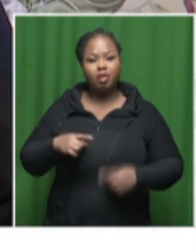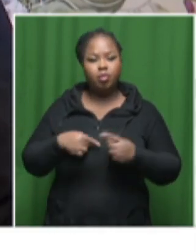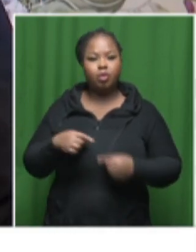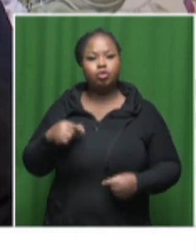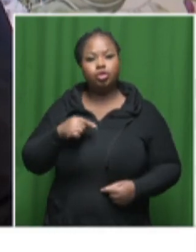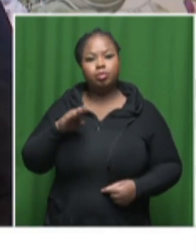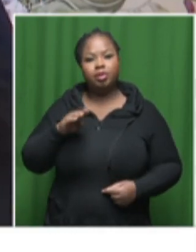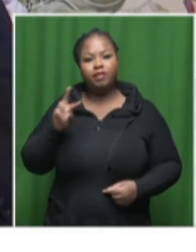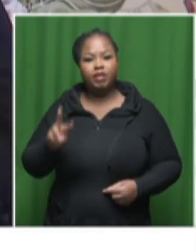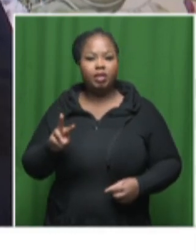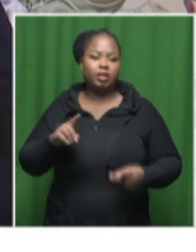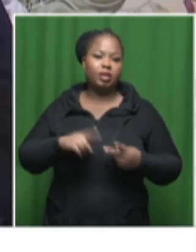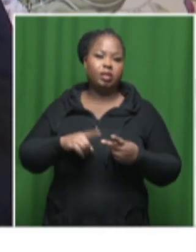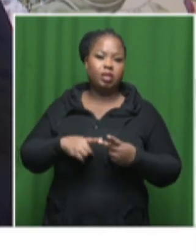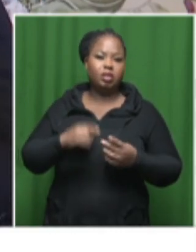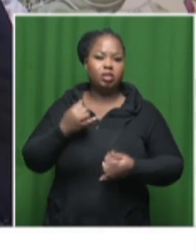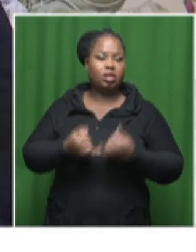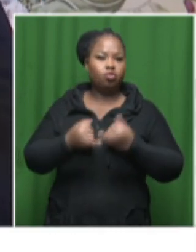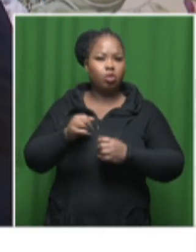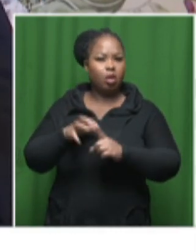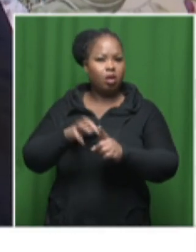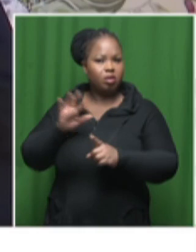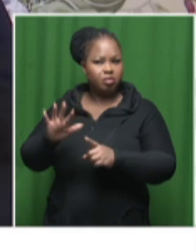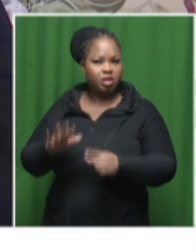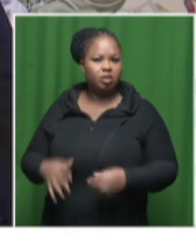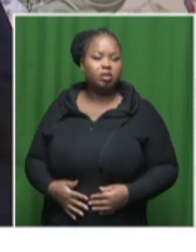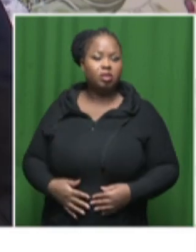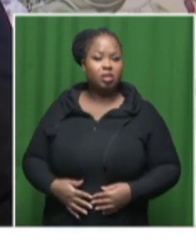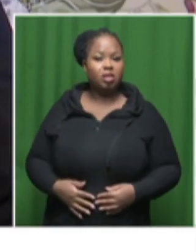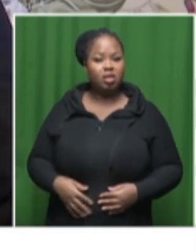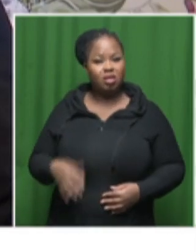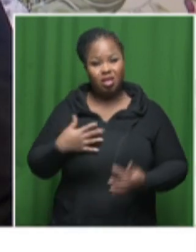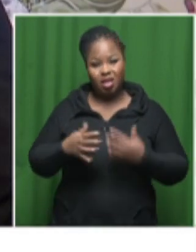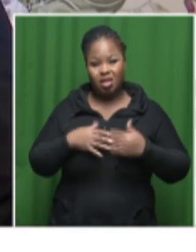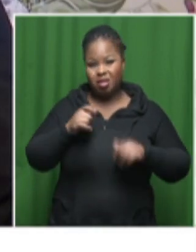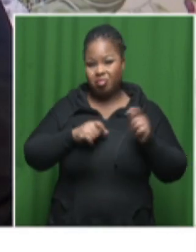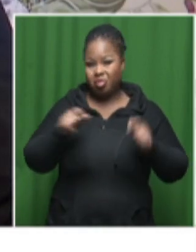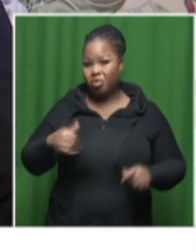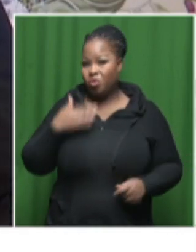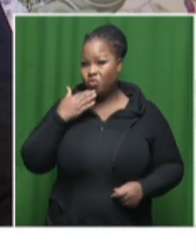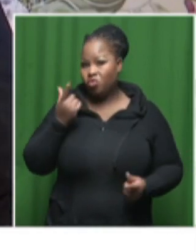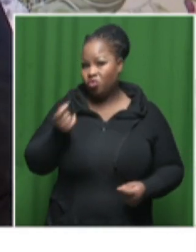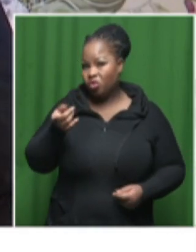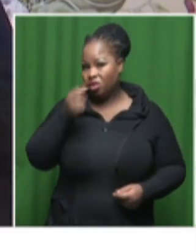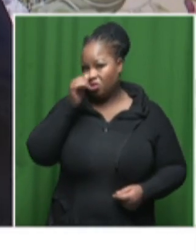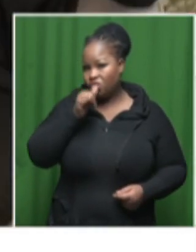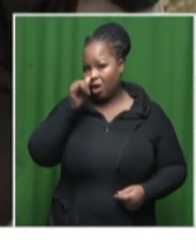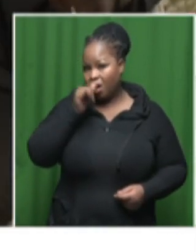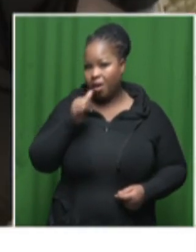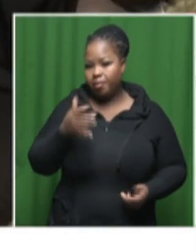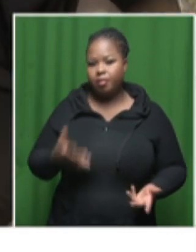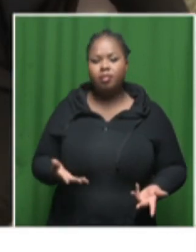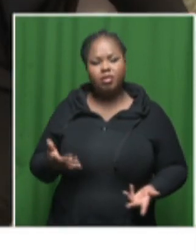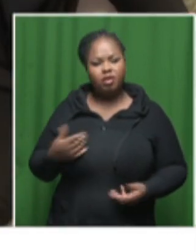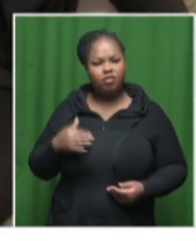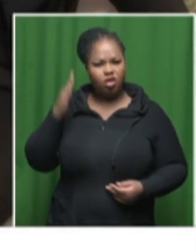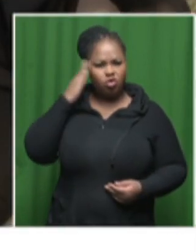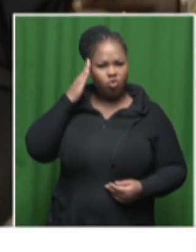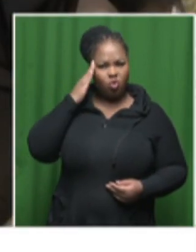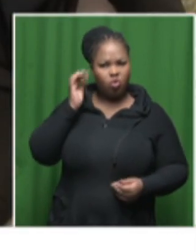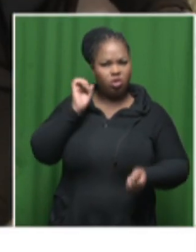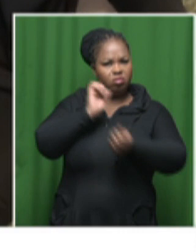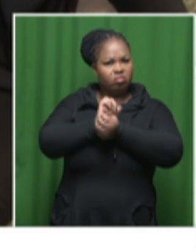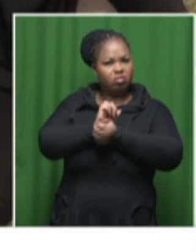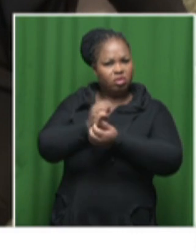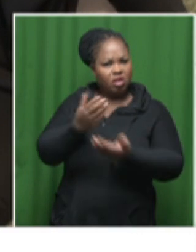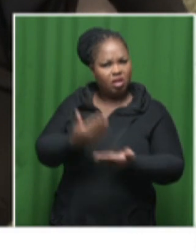violence, sexual offenses, and reduce them, and anyone who is committing this type of a crime anywhere in the country, knowing that the chances of them being arrested,